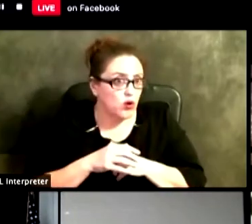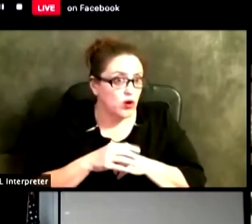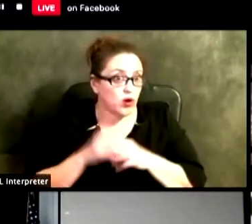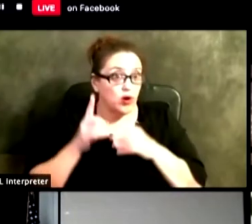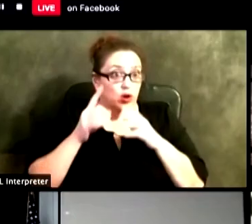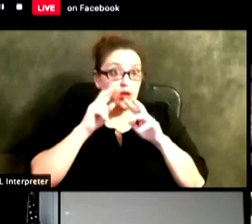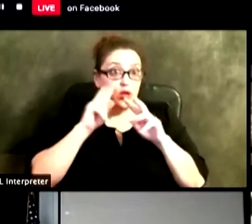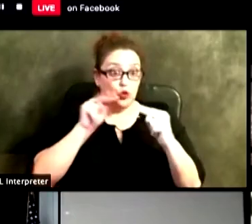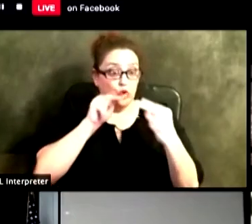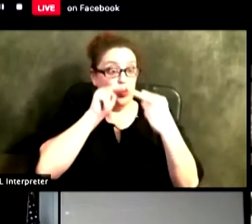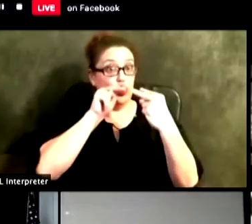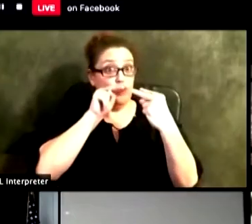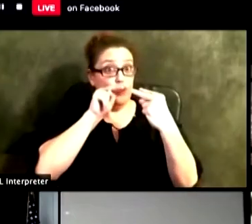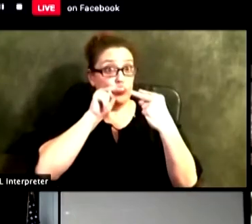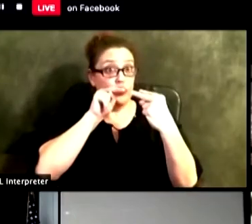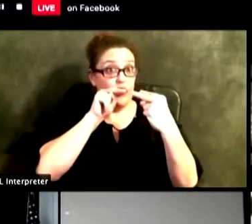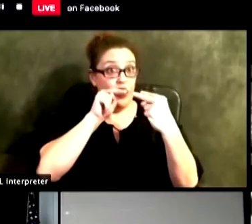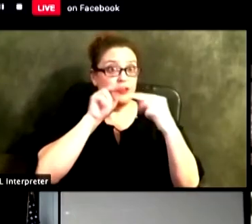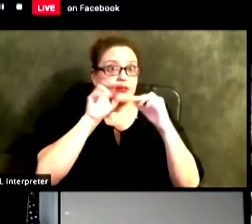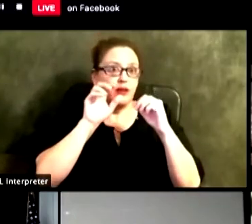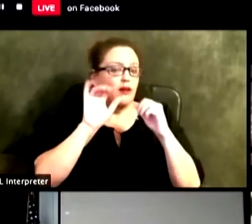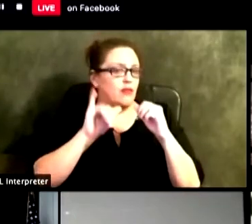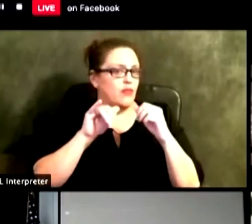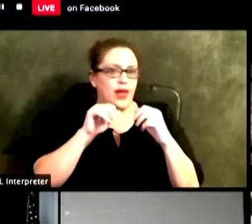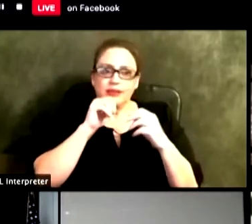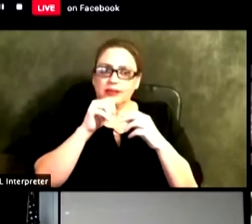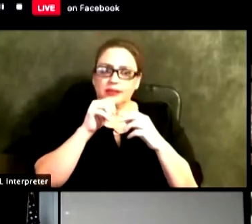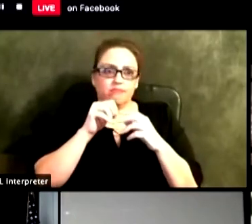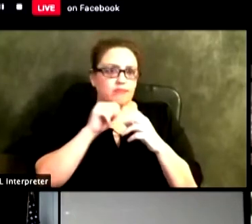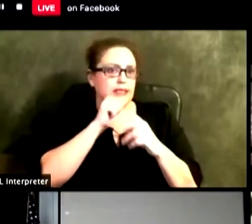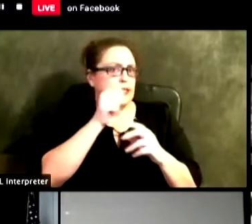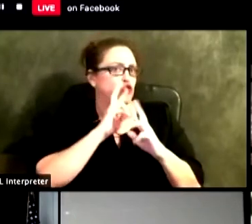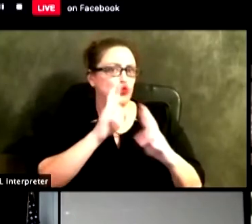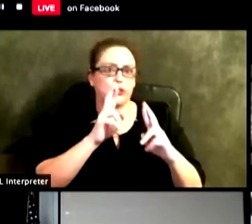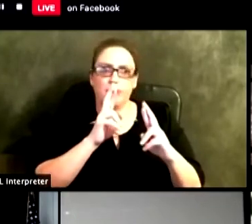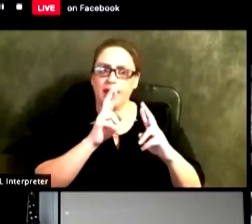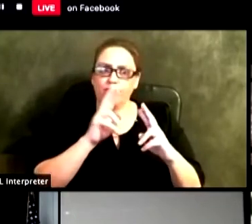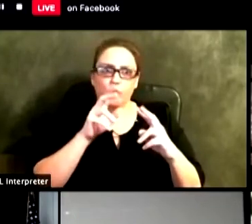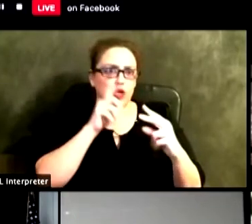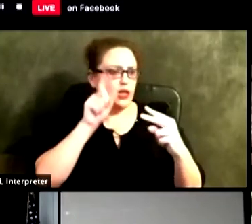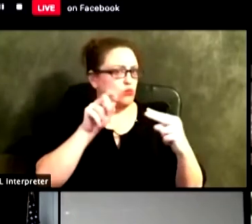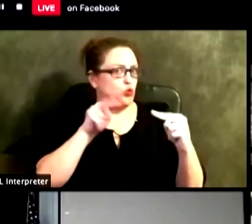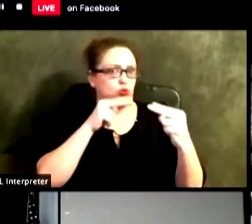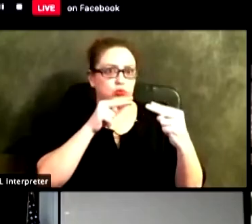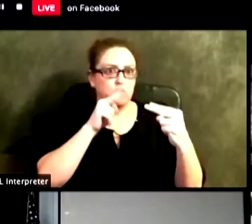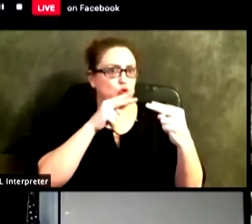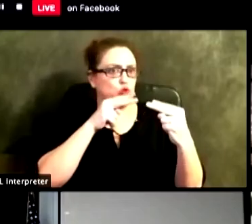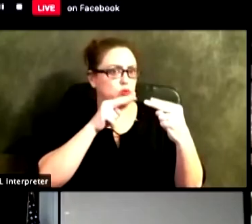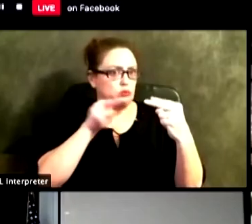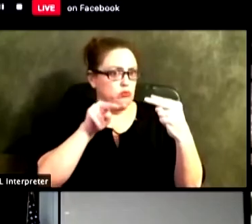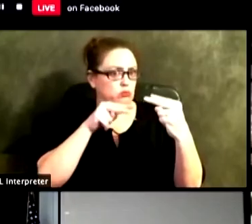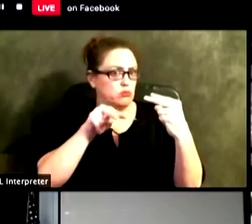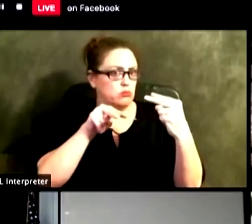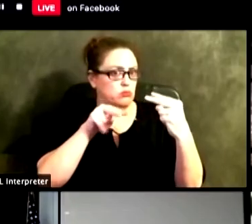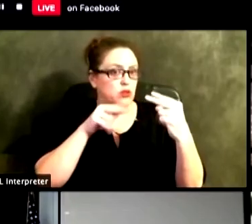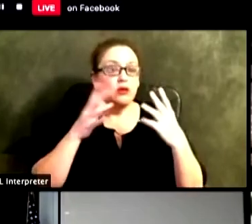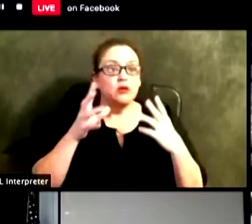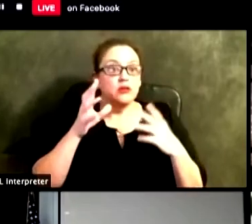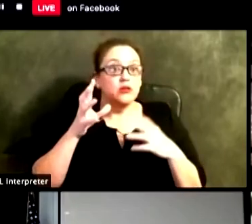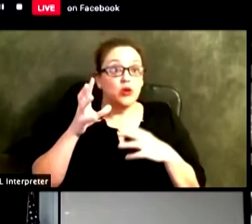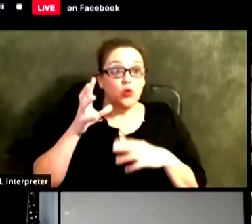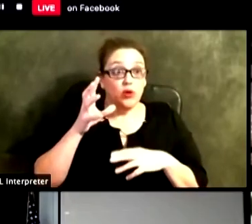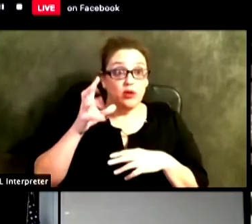the eyes can be disrespectful. So for police officers wanting to speak to a Pacific Islander young